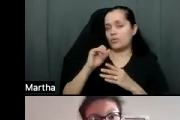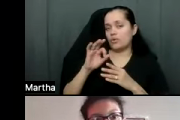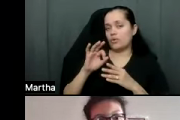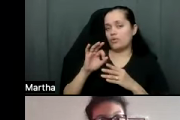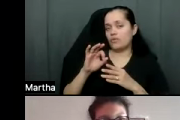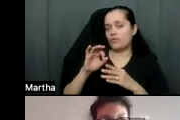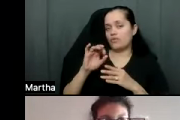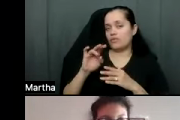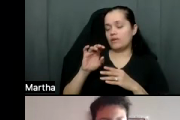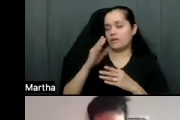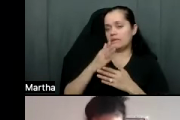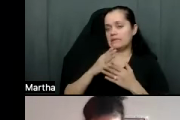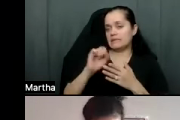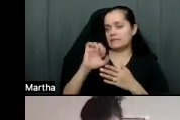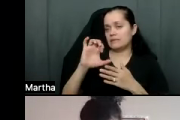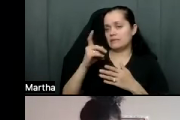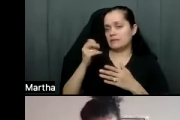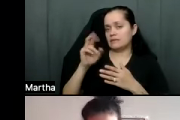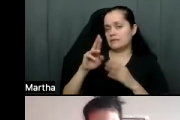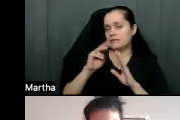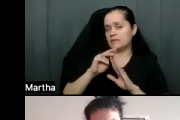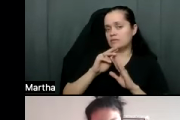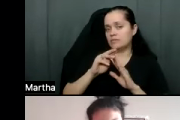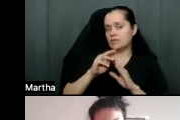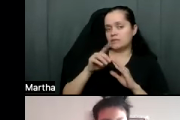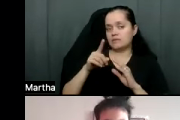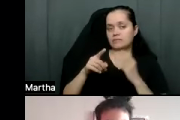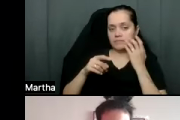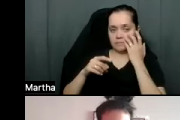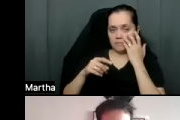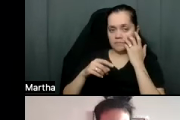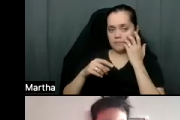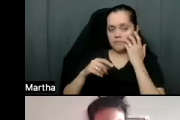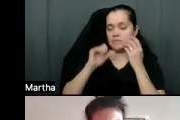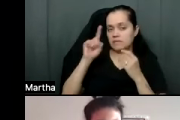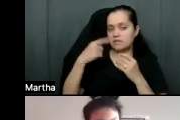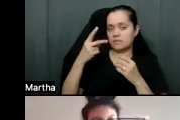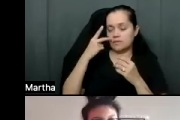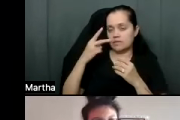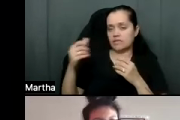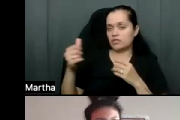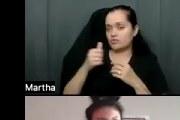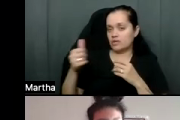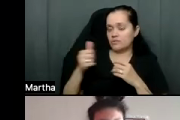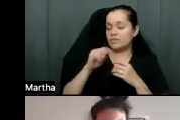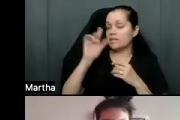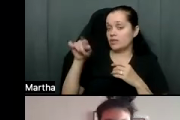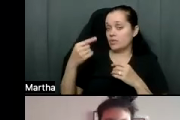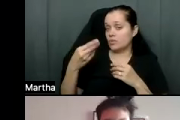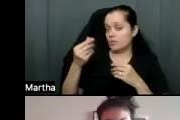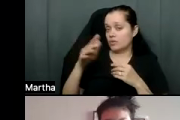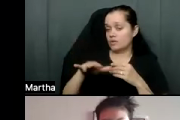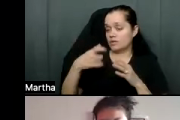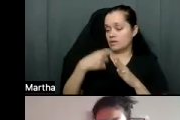the sector model. Harris and Ullman say, let's look not just at transportation and not just at land costs,